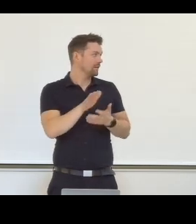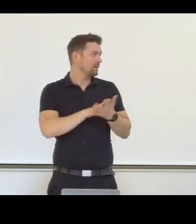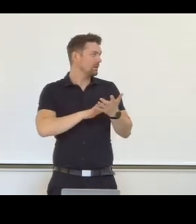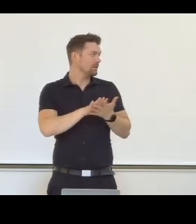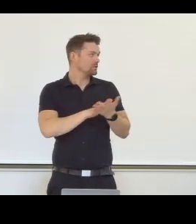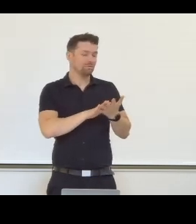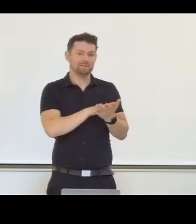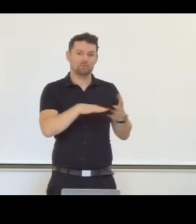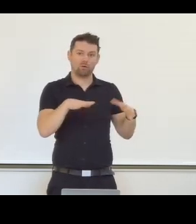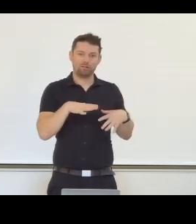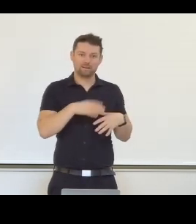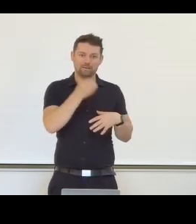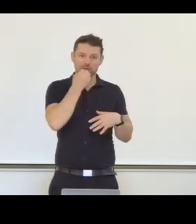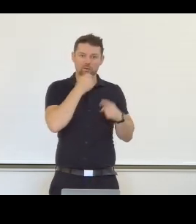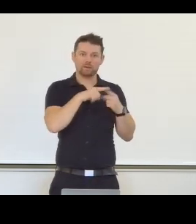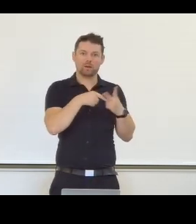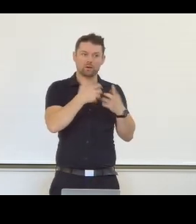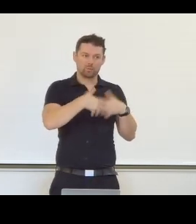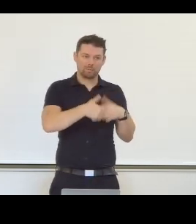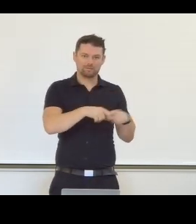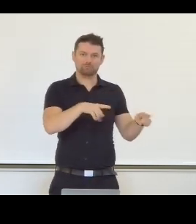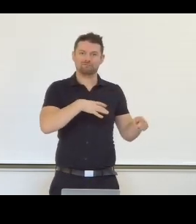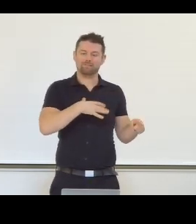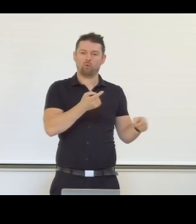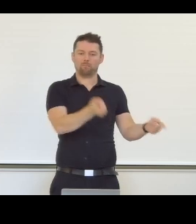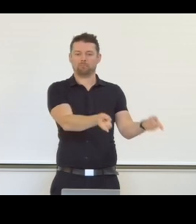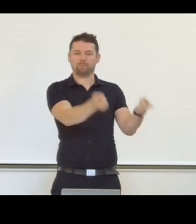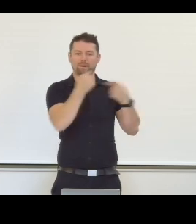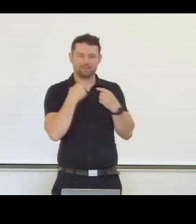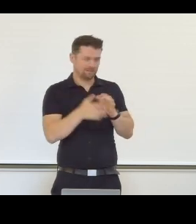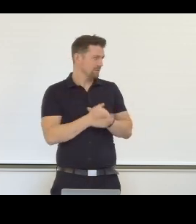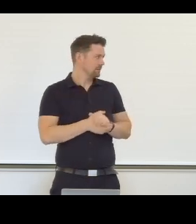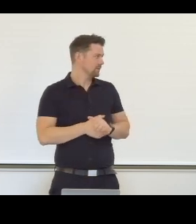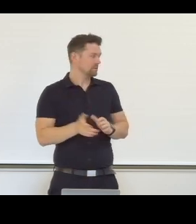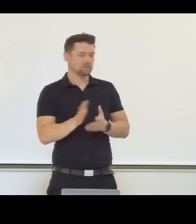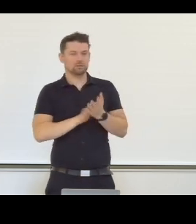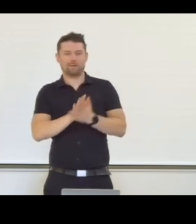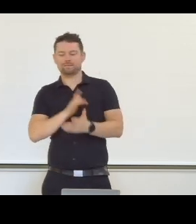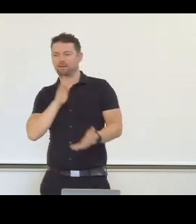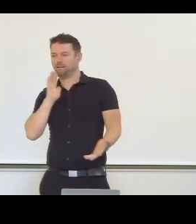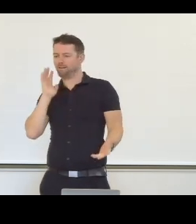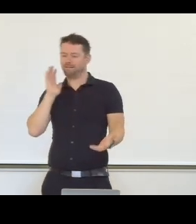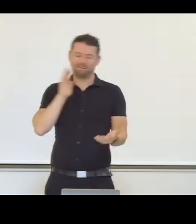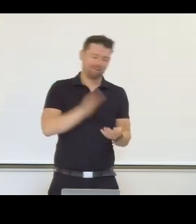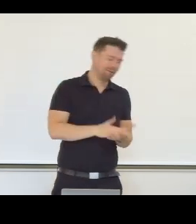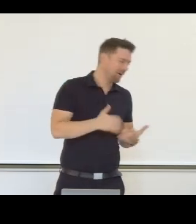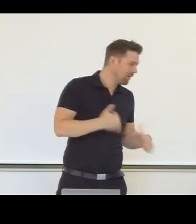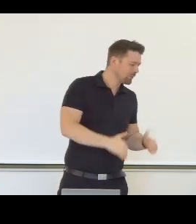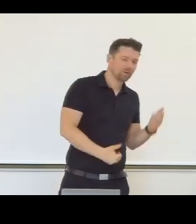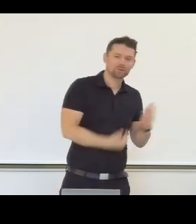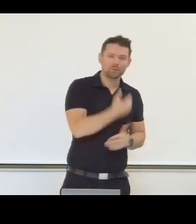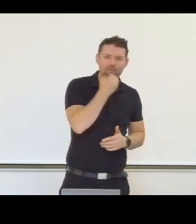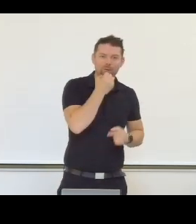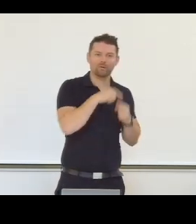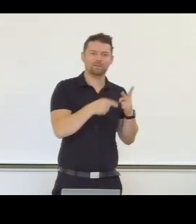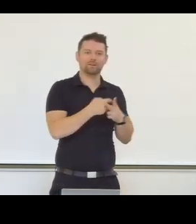all the food and equipment that we would need for the return trip. So all of a sudden, new food, new equipment, even some gifts